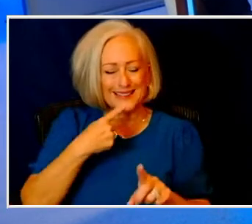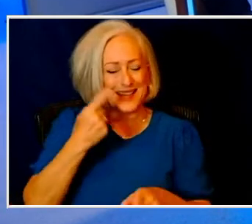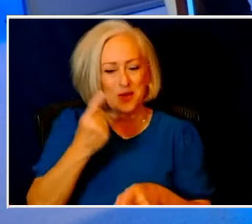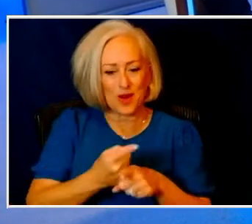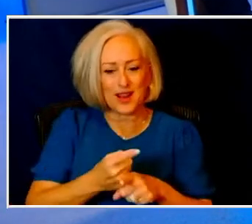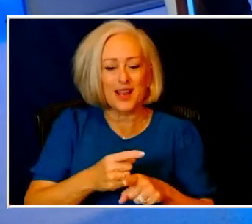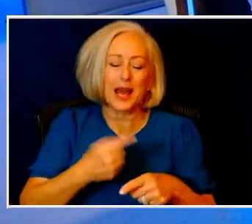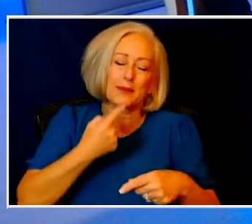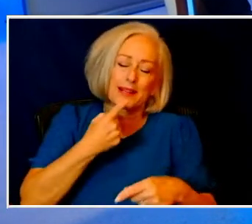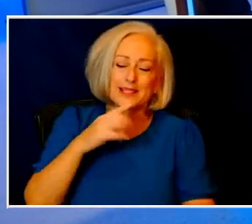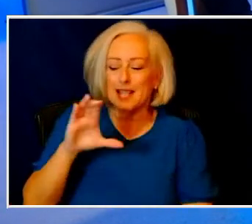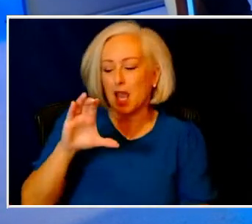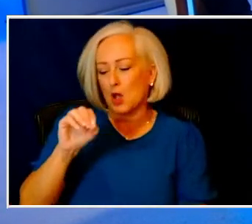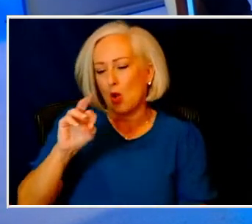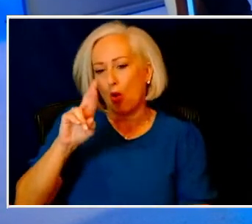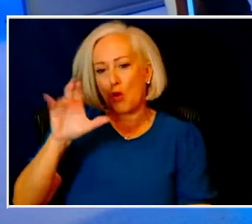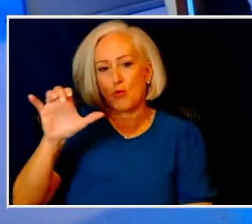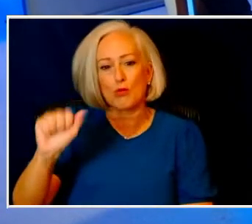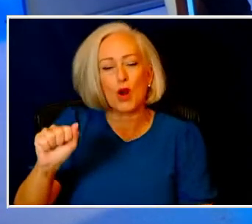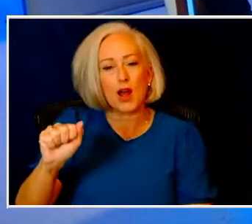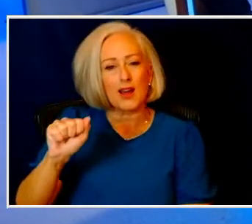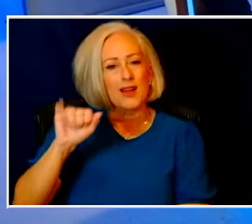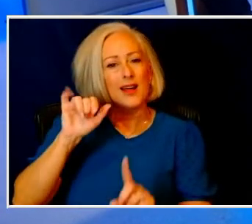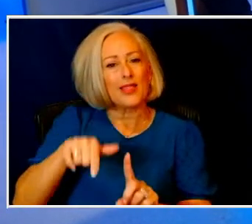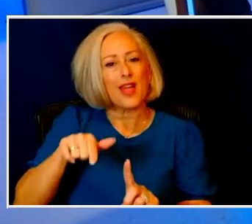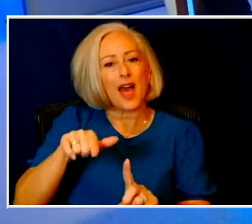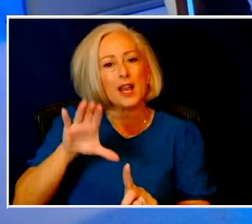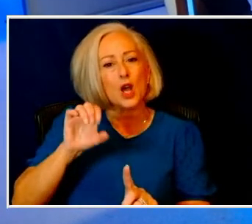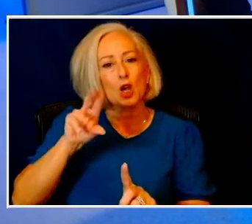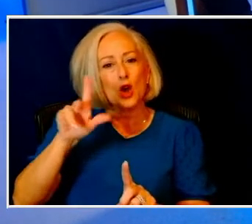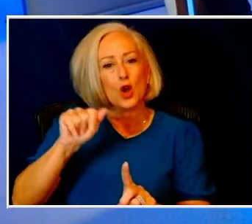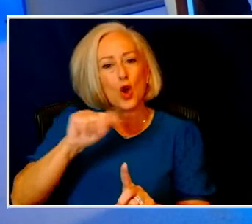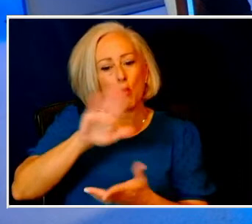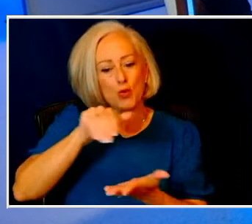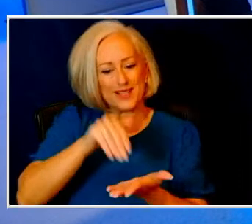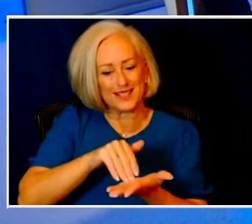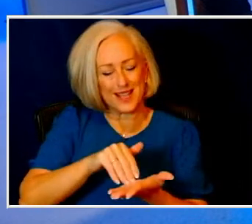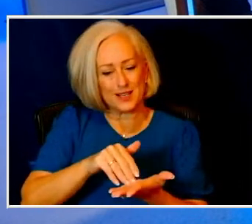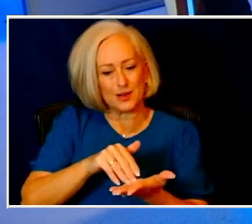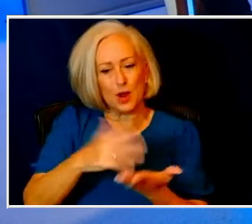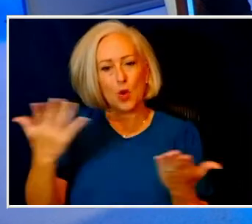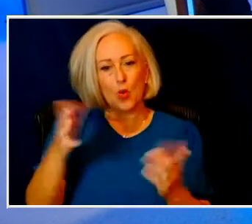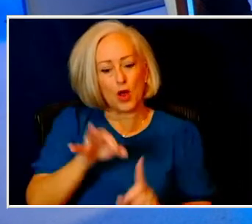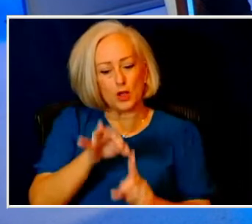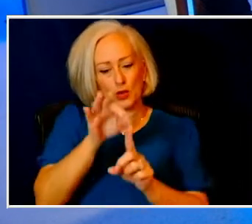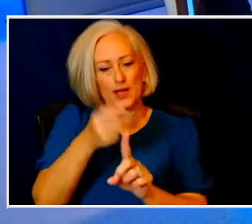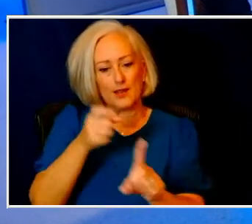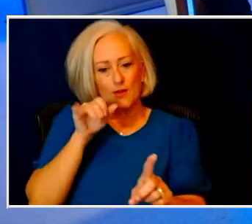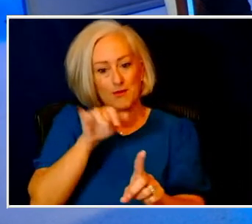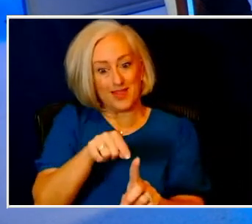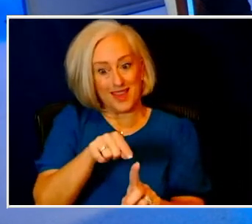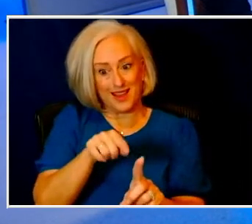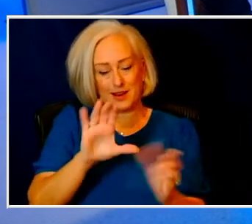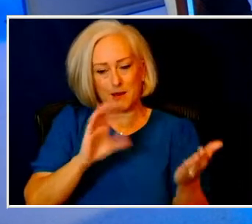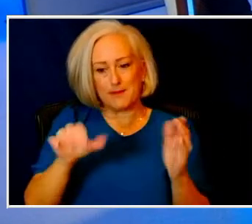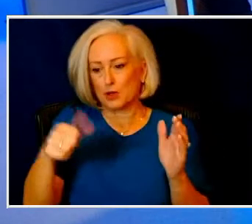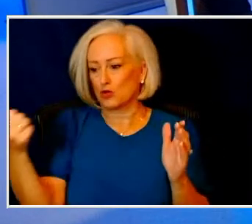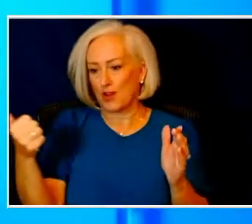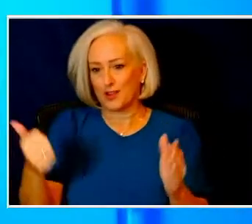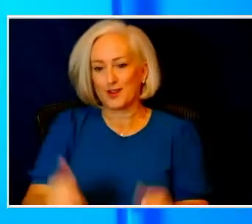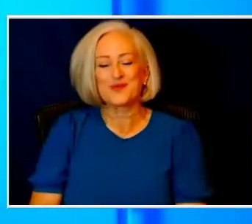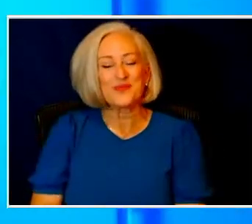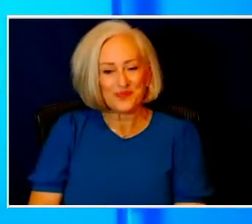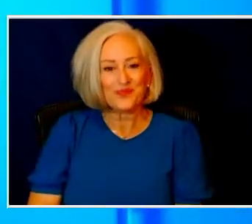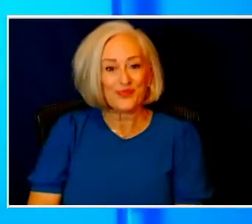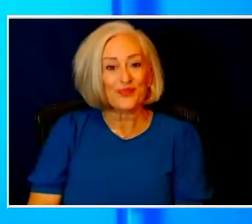now. What is unique about this COBRA Center that differentiates it from all the other different kinds of scientific endeavors? Well, thanks for asking. This is, I